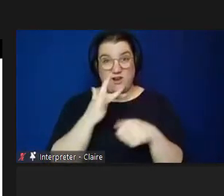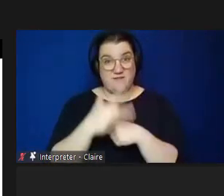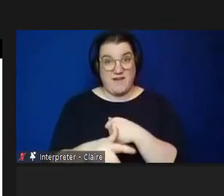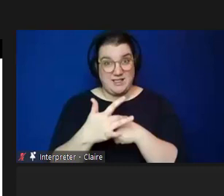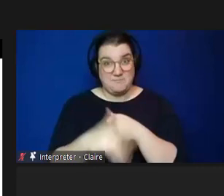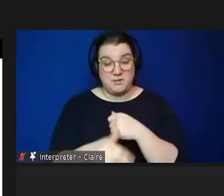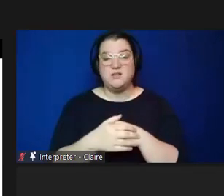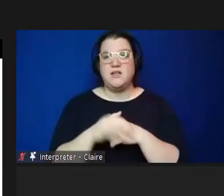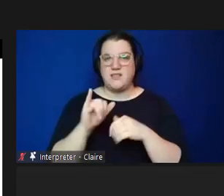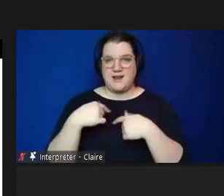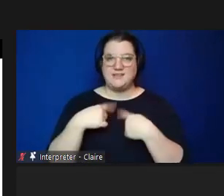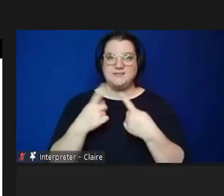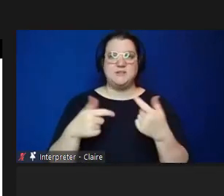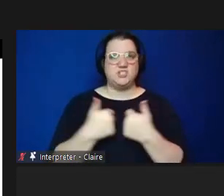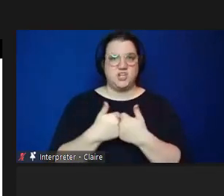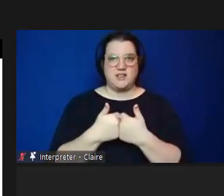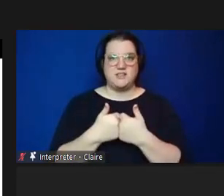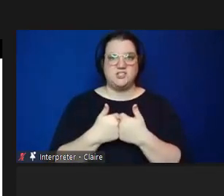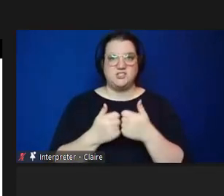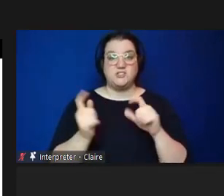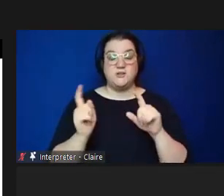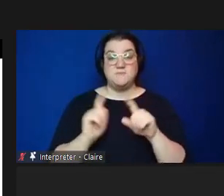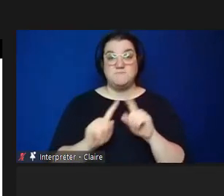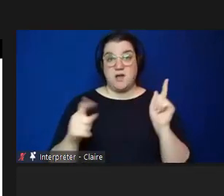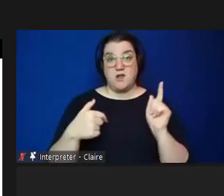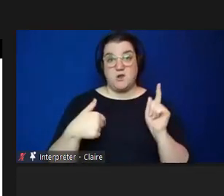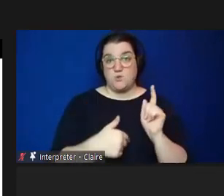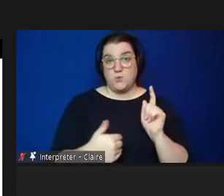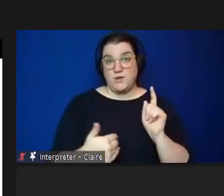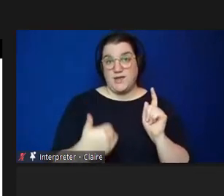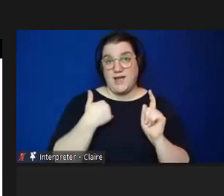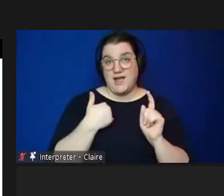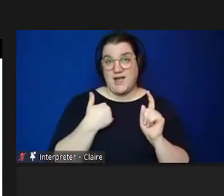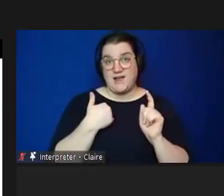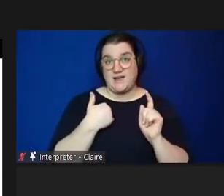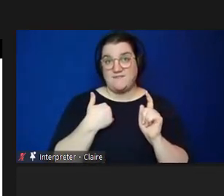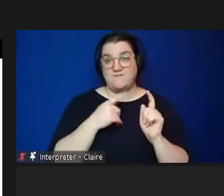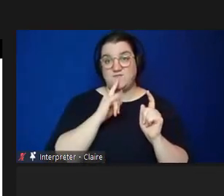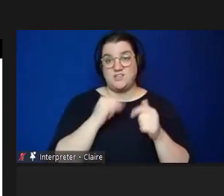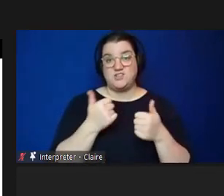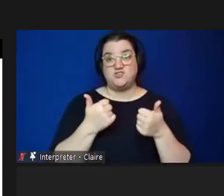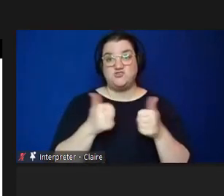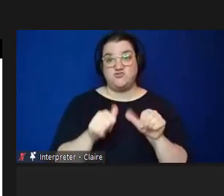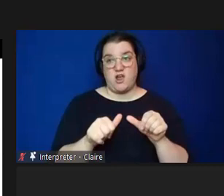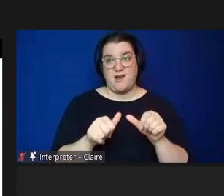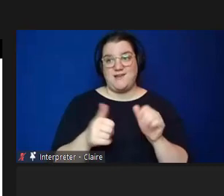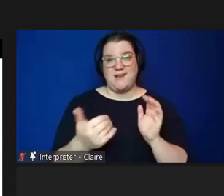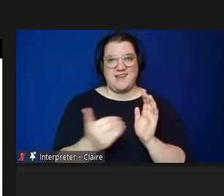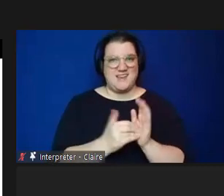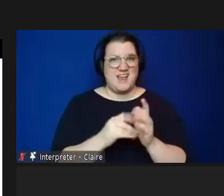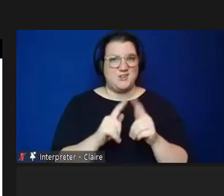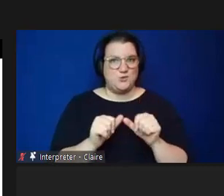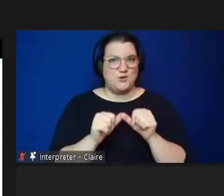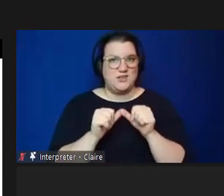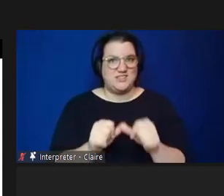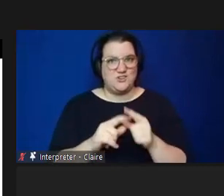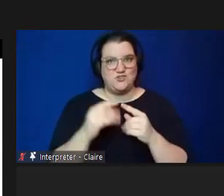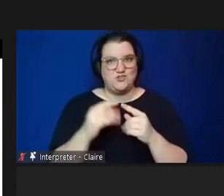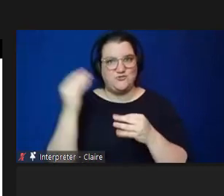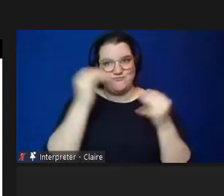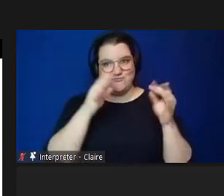a challenge. But we have really tried to, again, continue to think